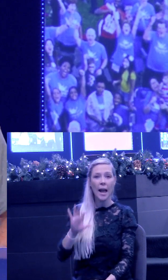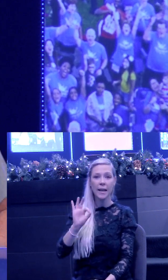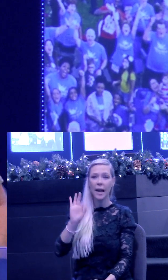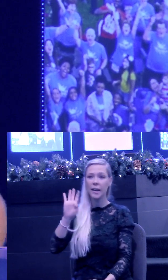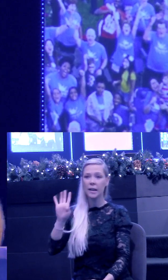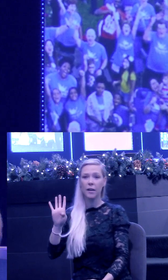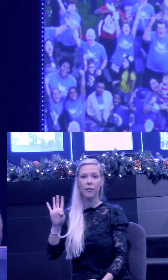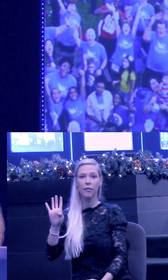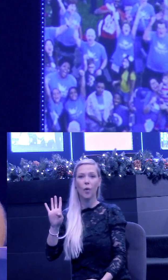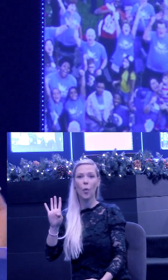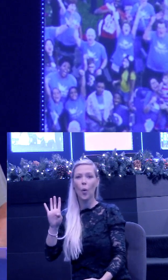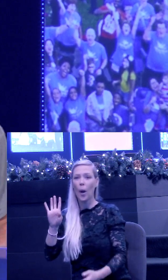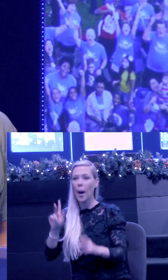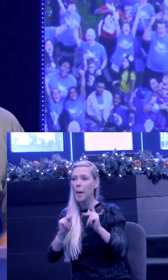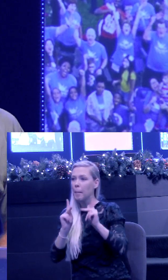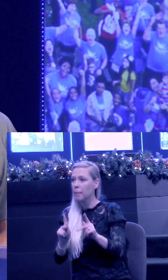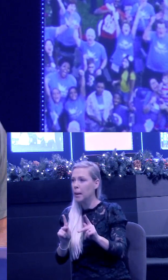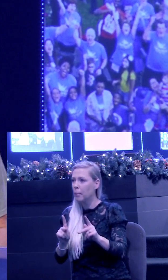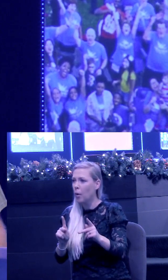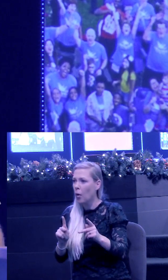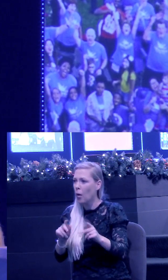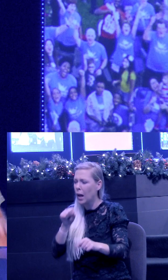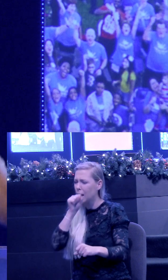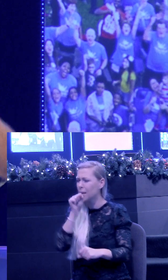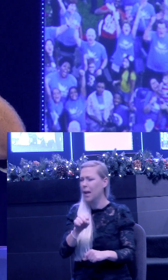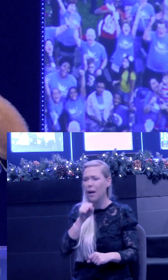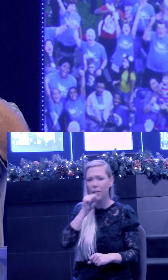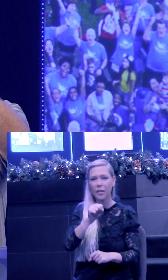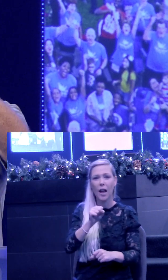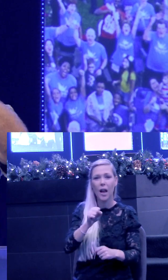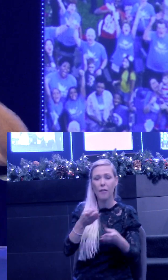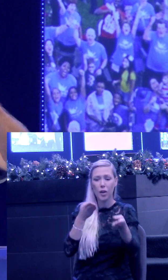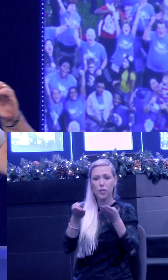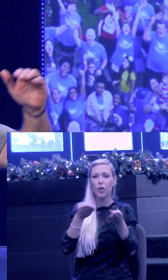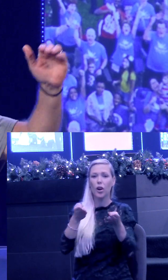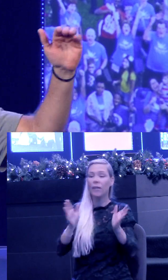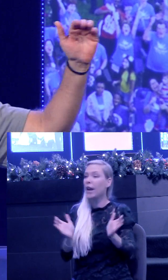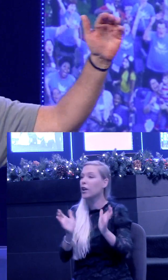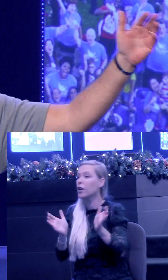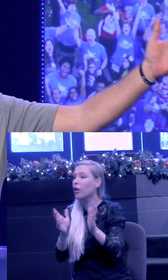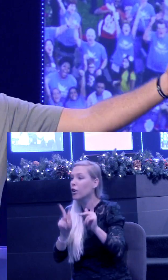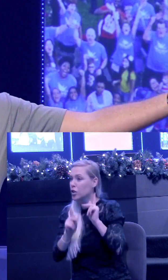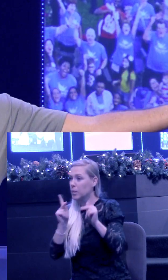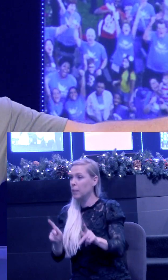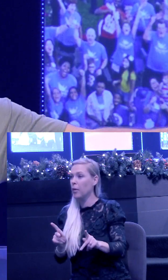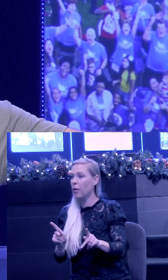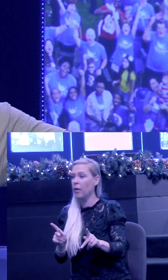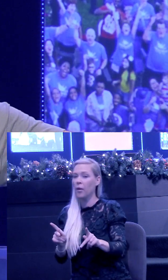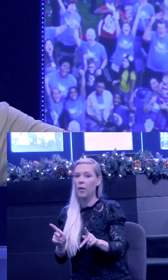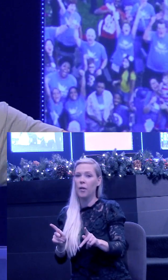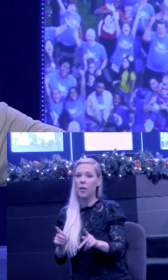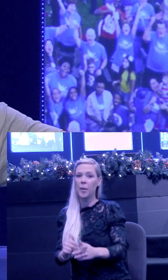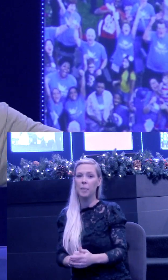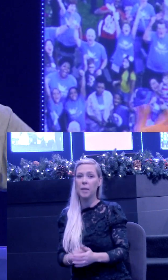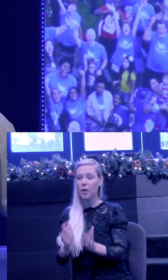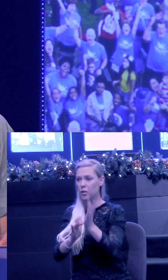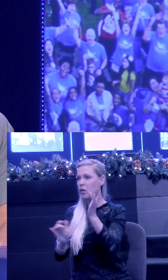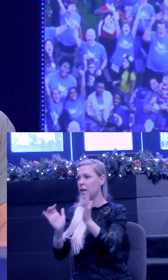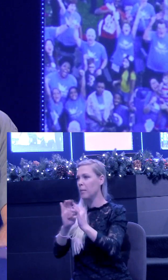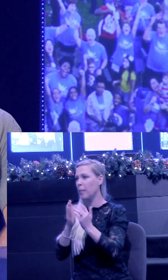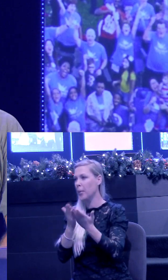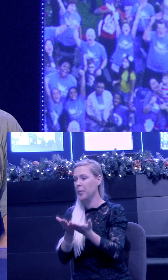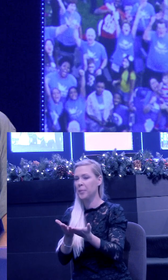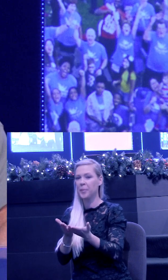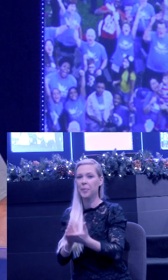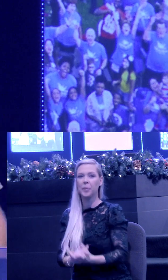them. Pray for one another, love one another, serve one another, encourage one another. All the one another passages. And here's the